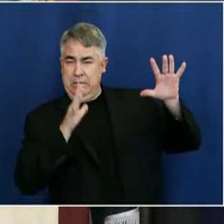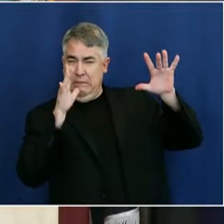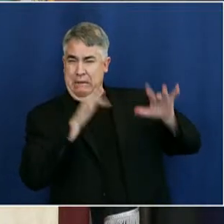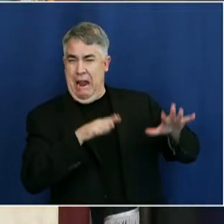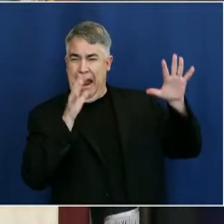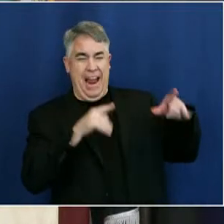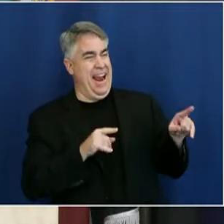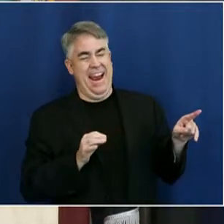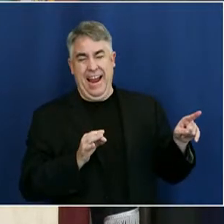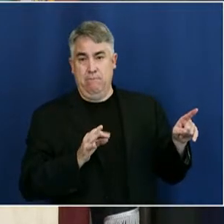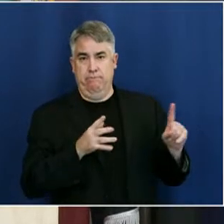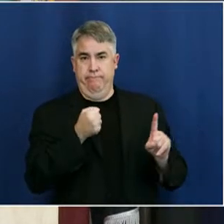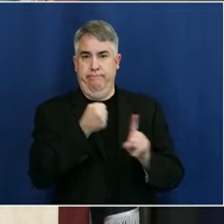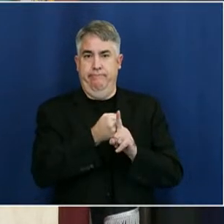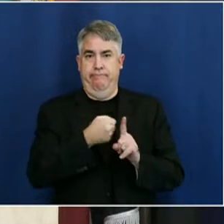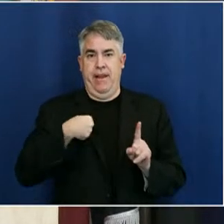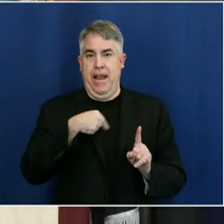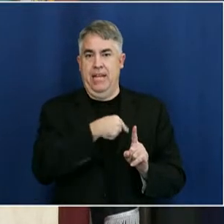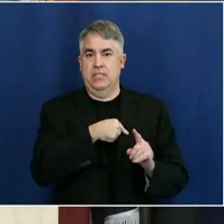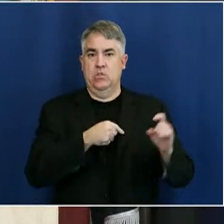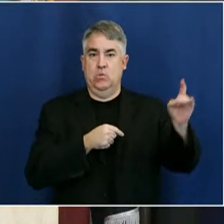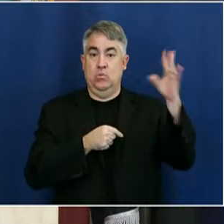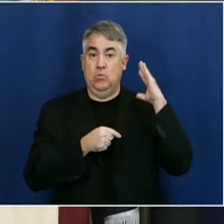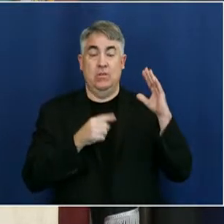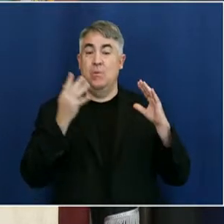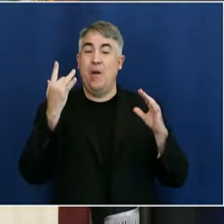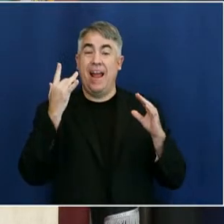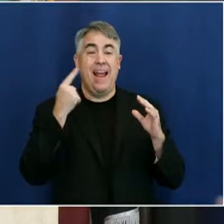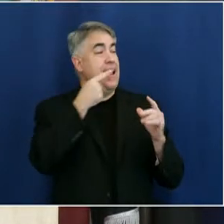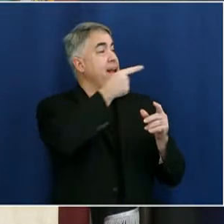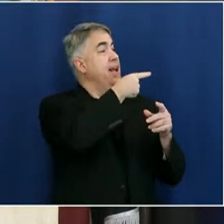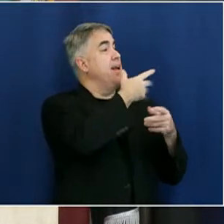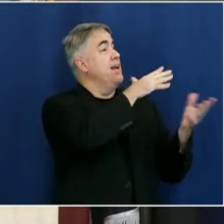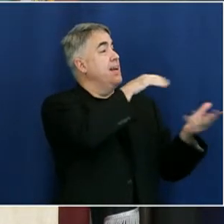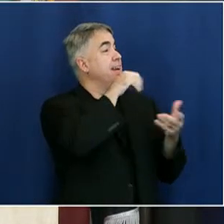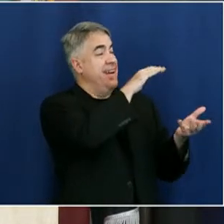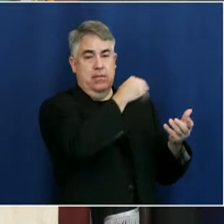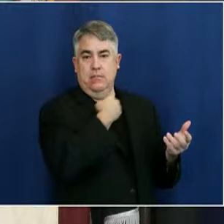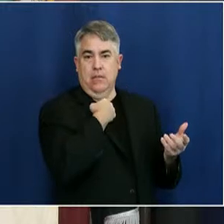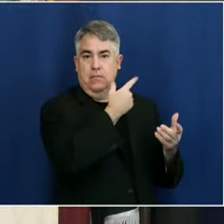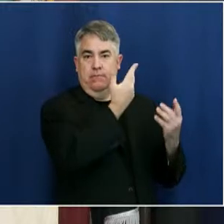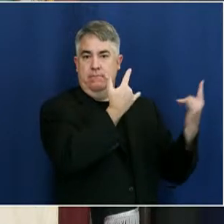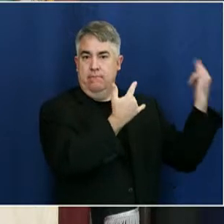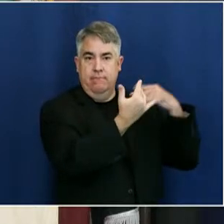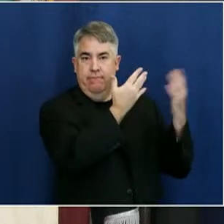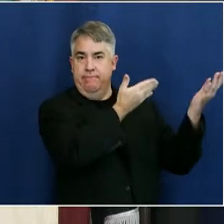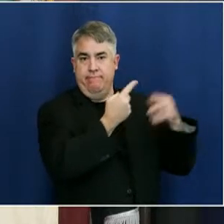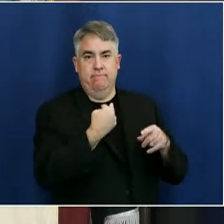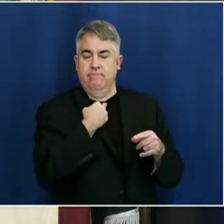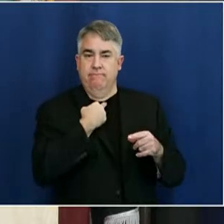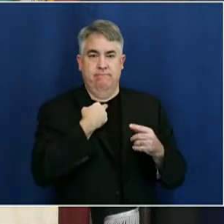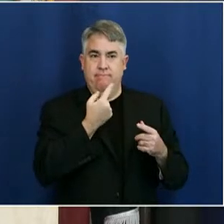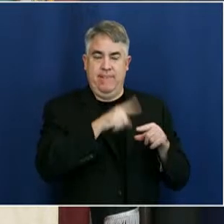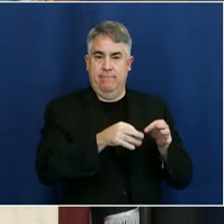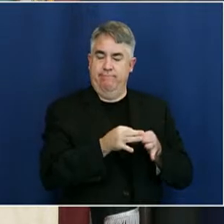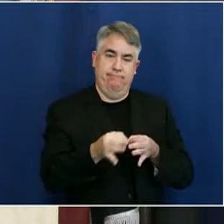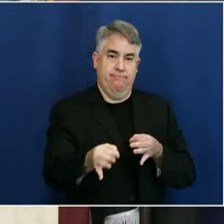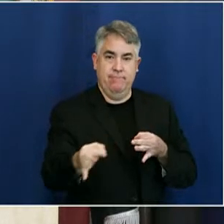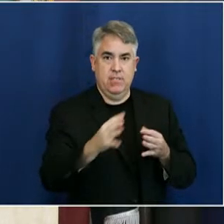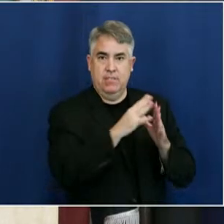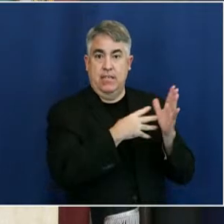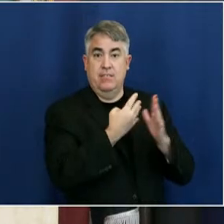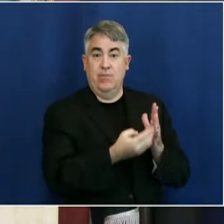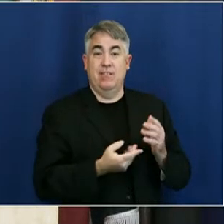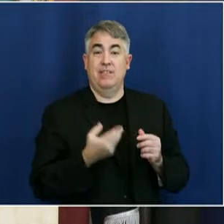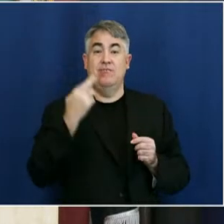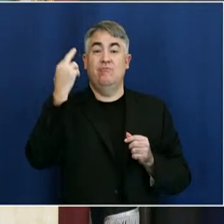received word that several shipments that were scheduled to arrive this week will not be arriving due to weather constraints that